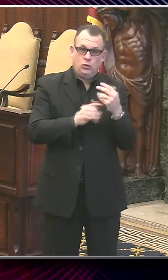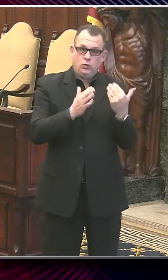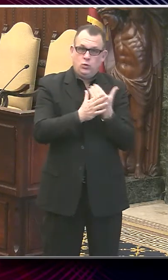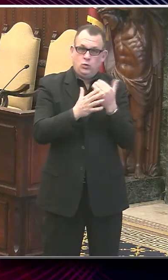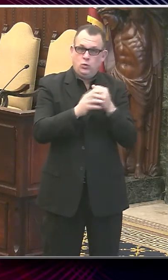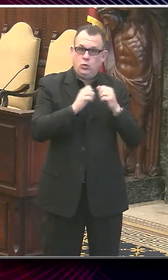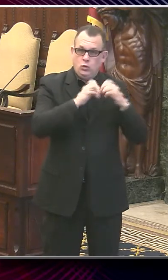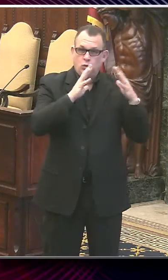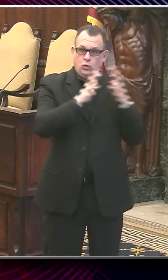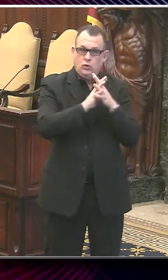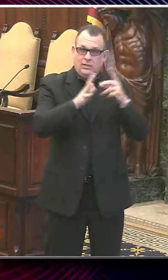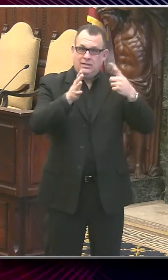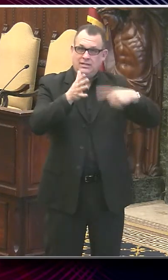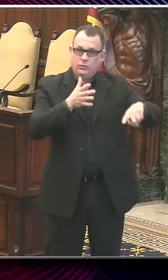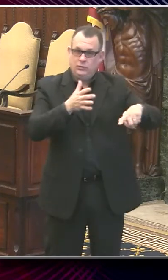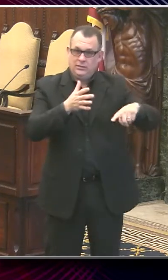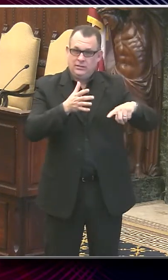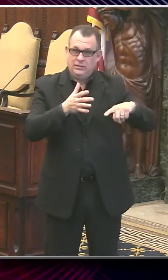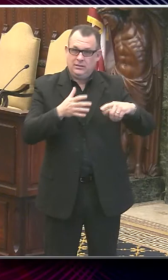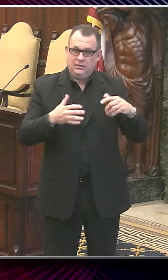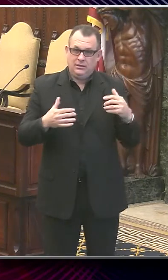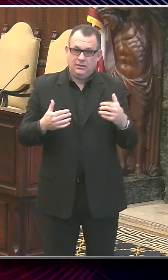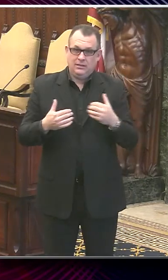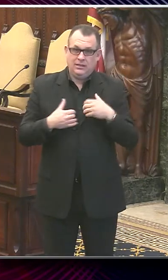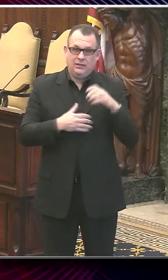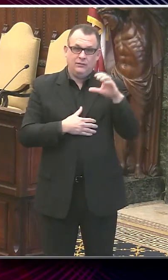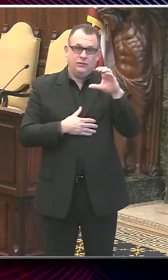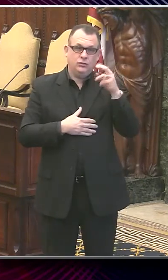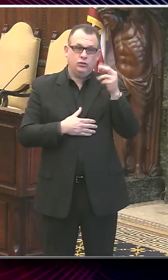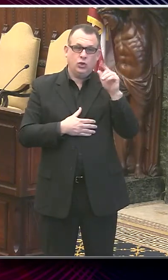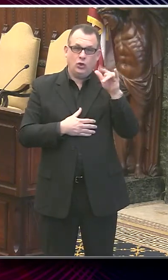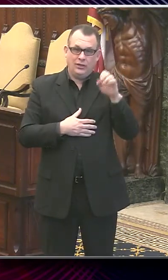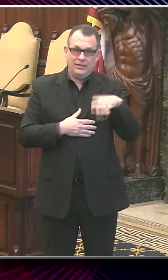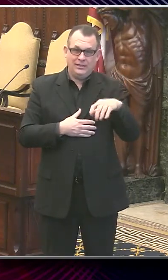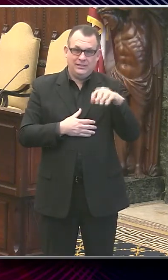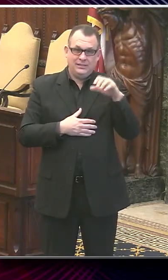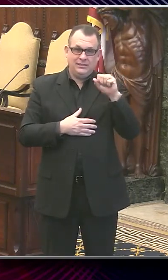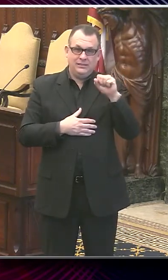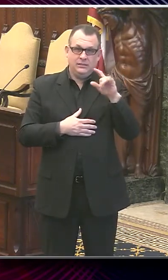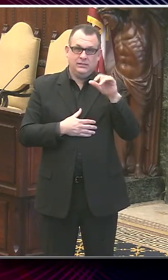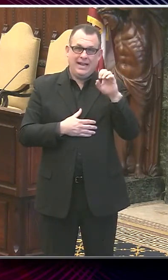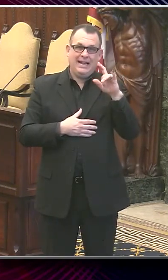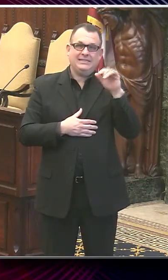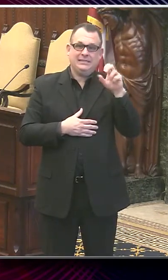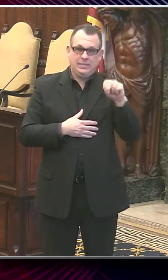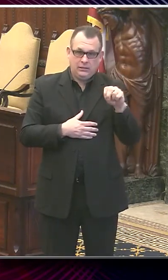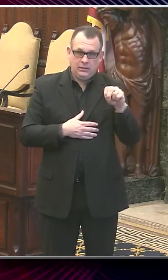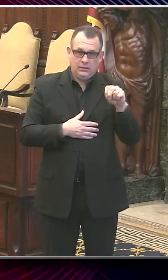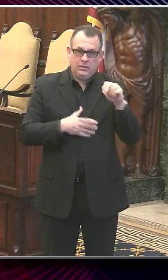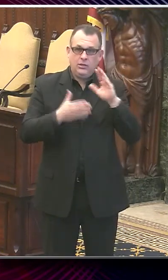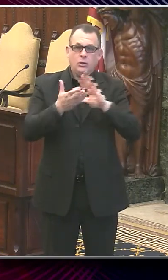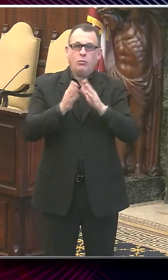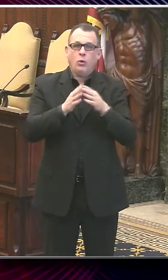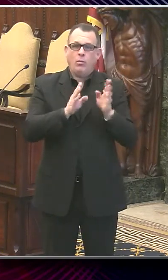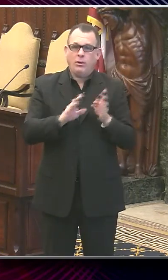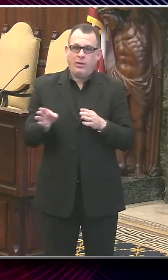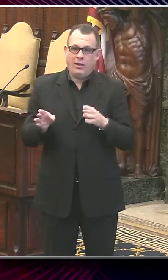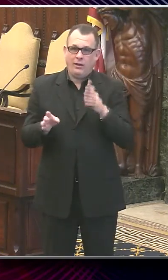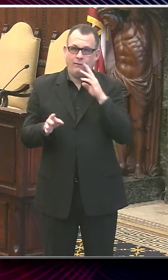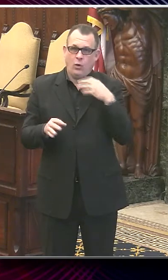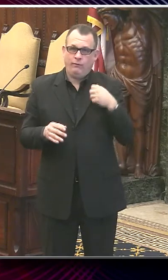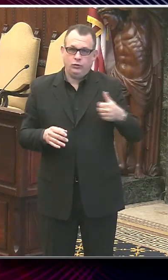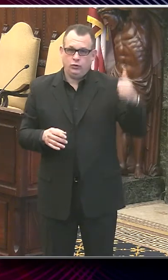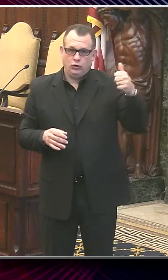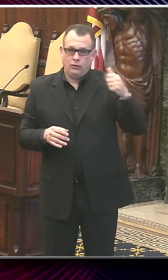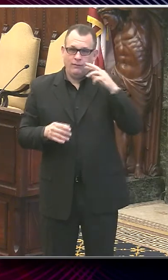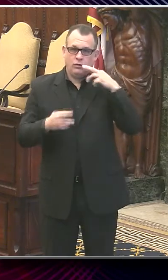site in North Philadelphia, we are joined today by Charles Ellison, who is Community Preparedness Officer for Region 3 for